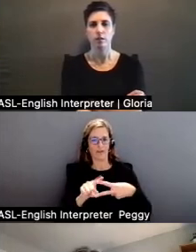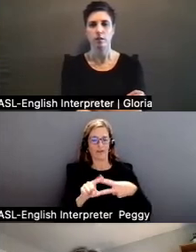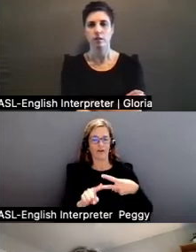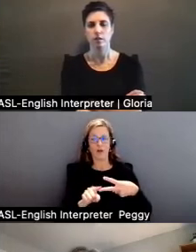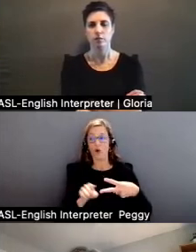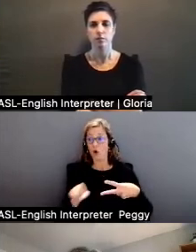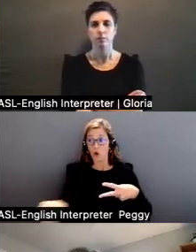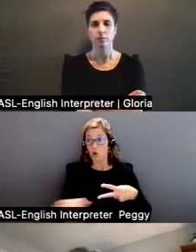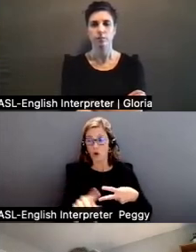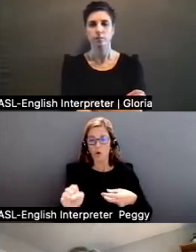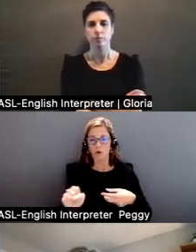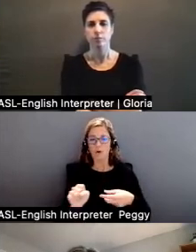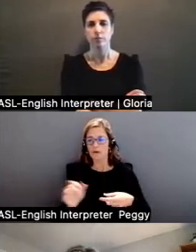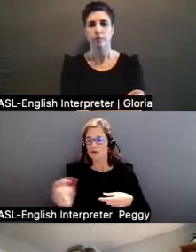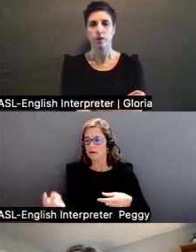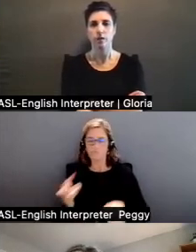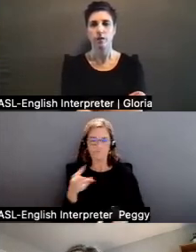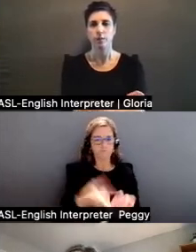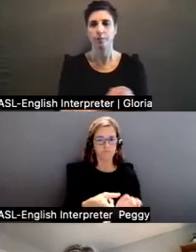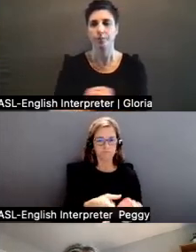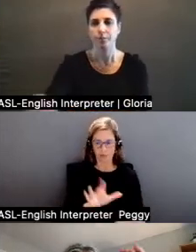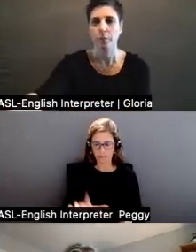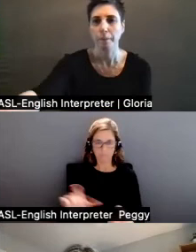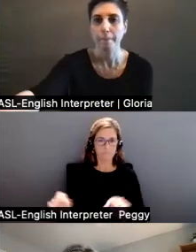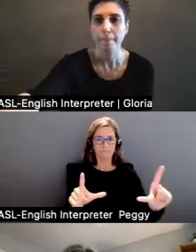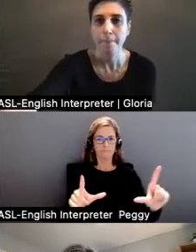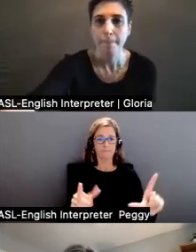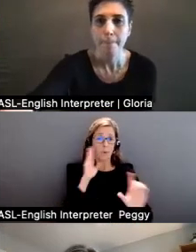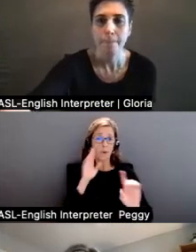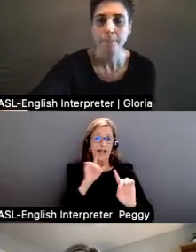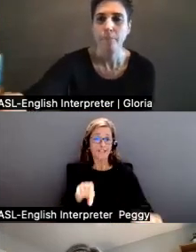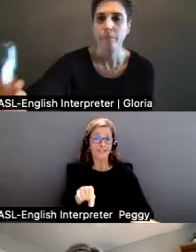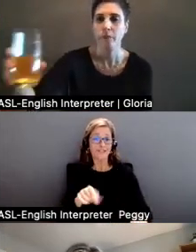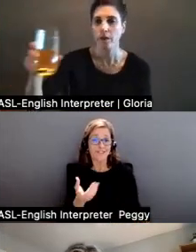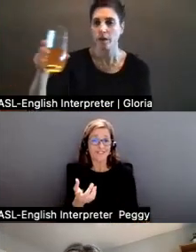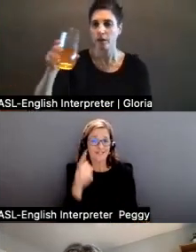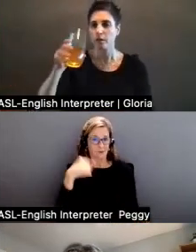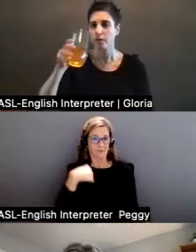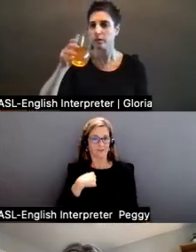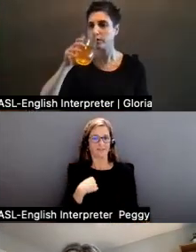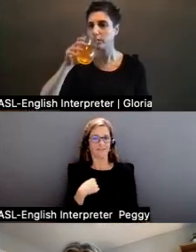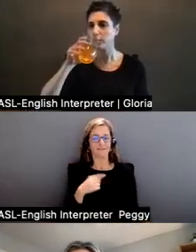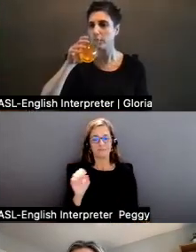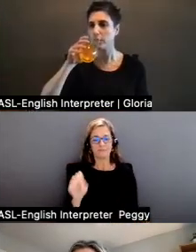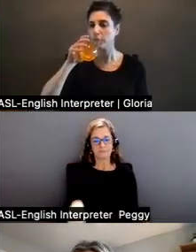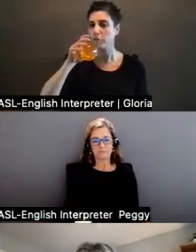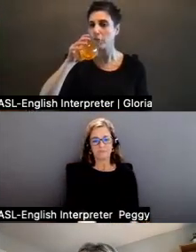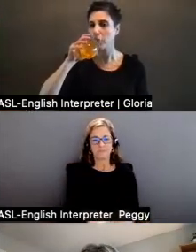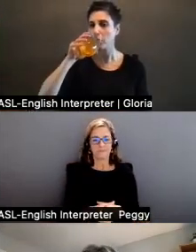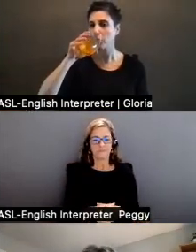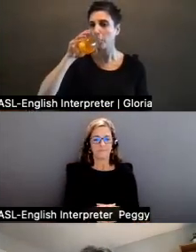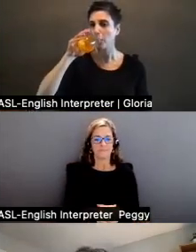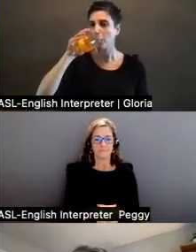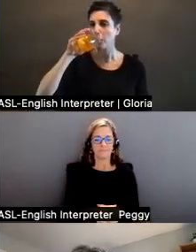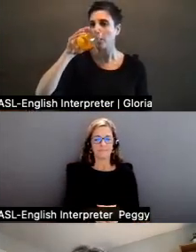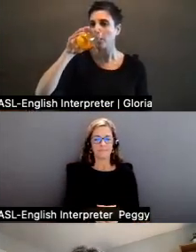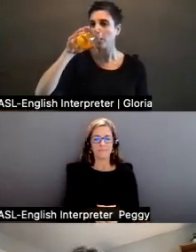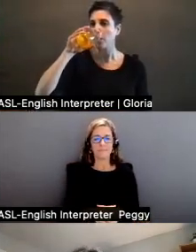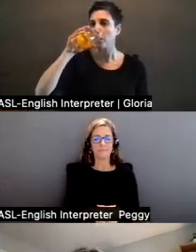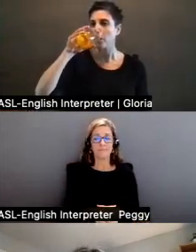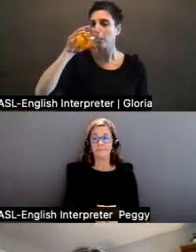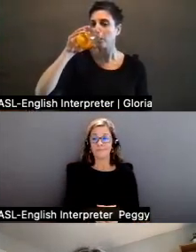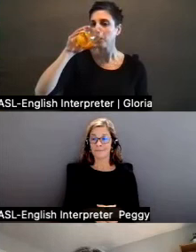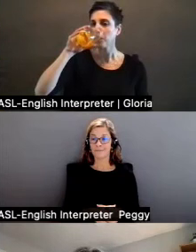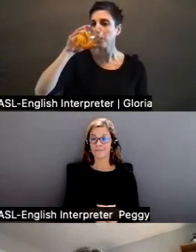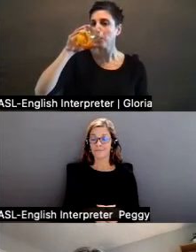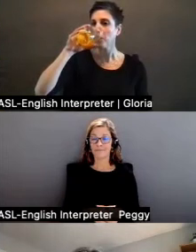to jump in here and actually access this and answer the questions right on the screen. So what we are doing really and